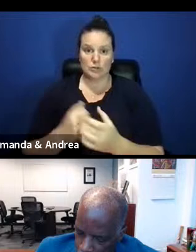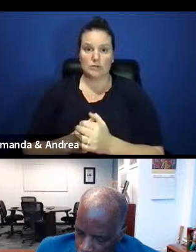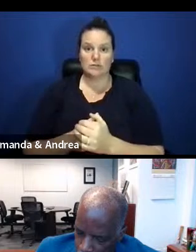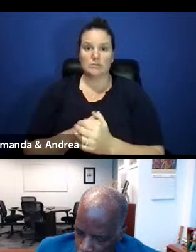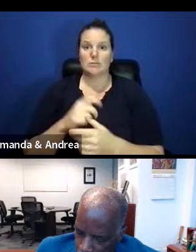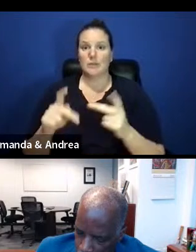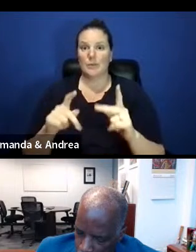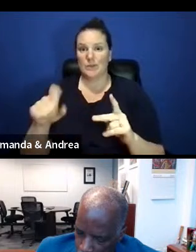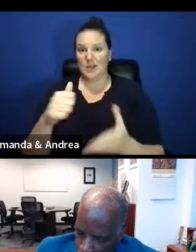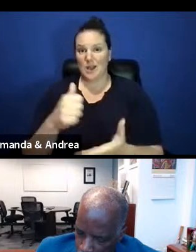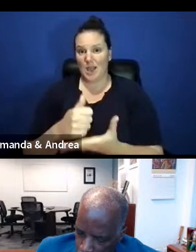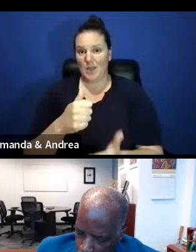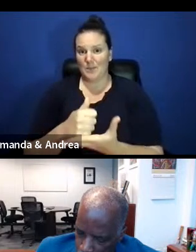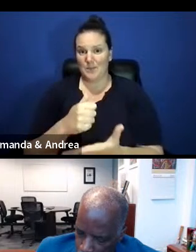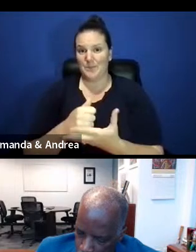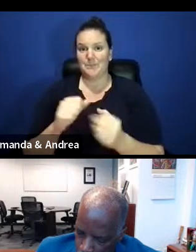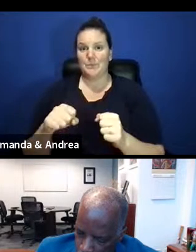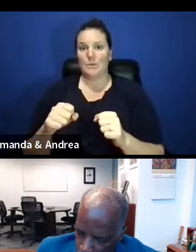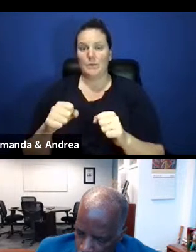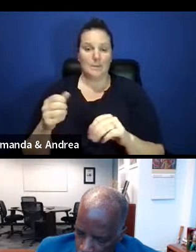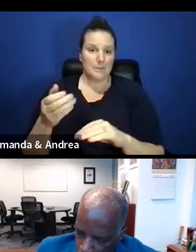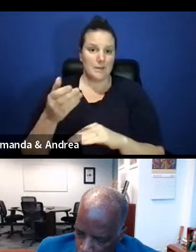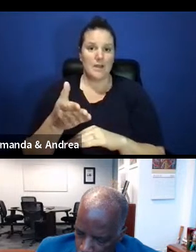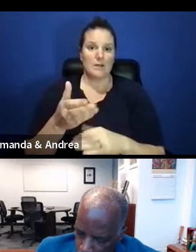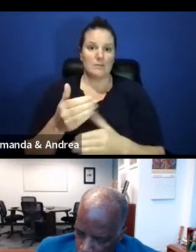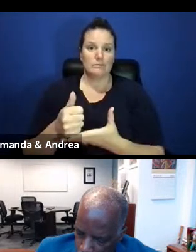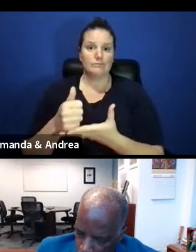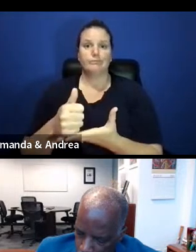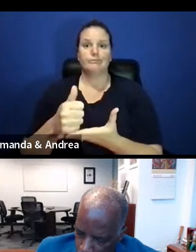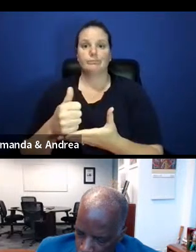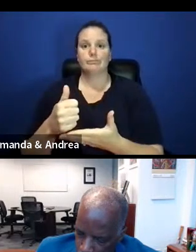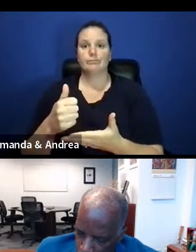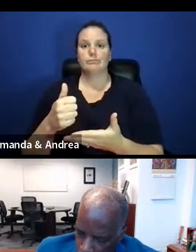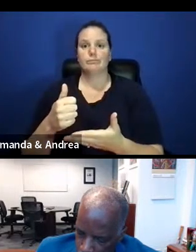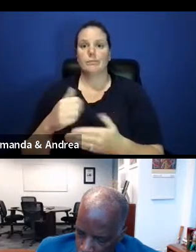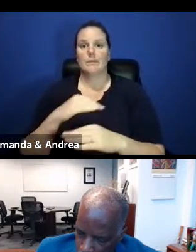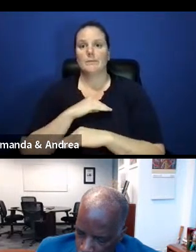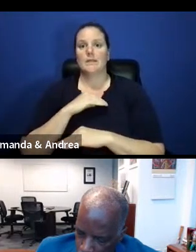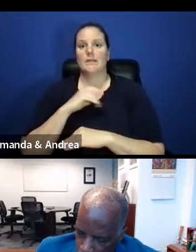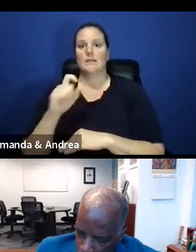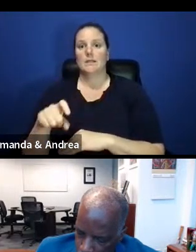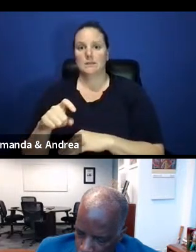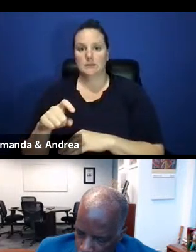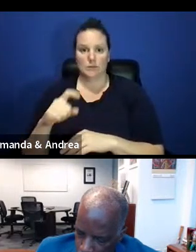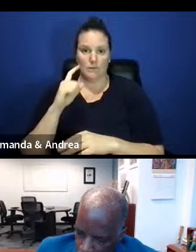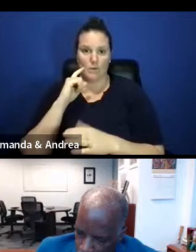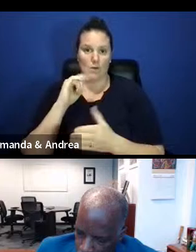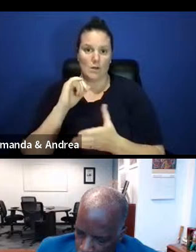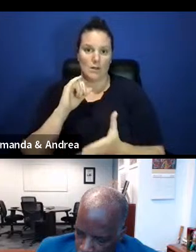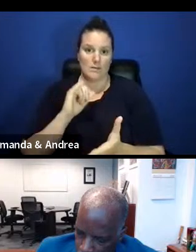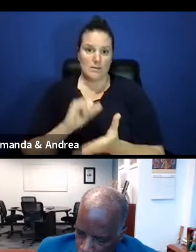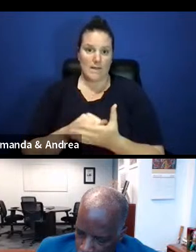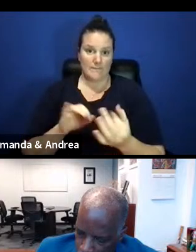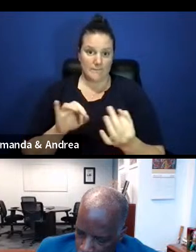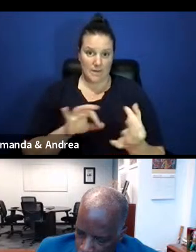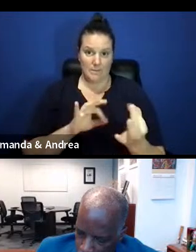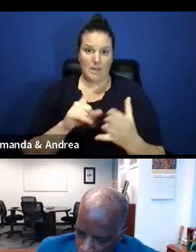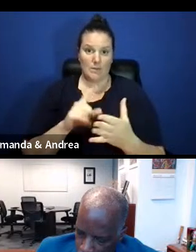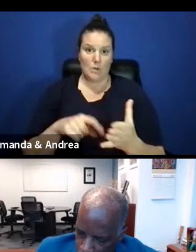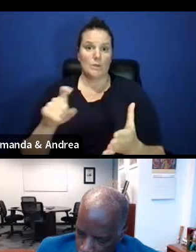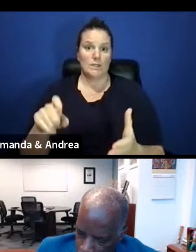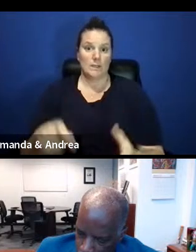help, we can be there to make sure that we help meet those needs to get that feedback that we